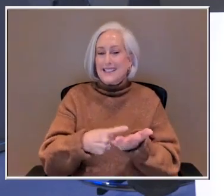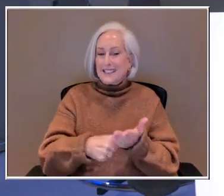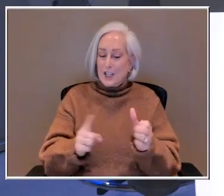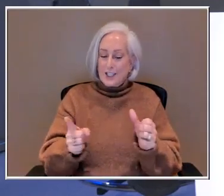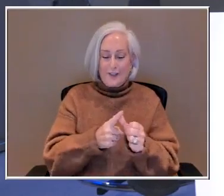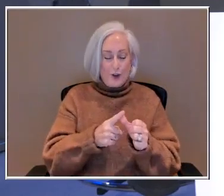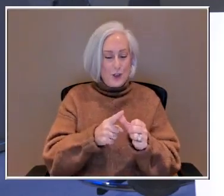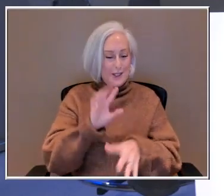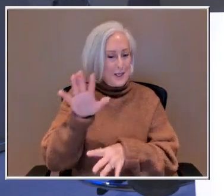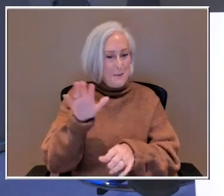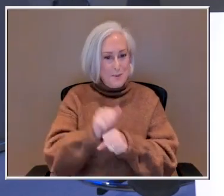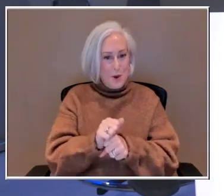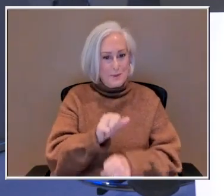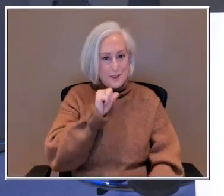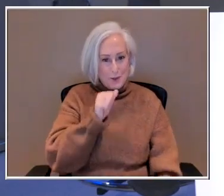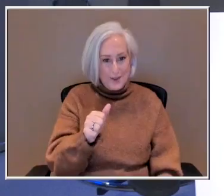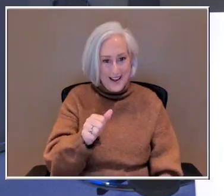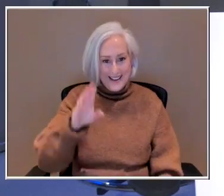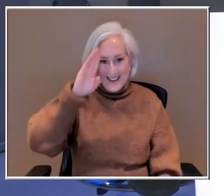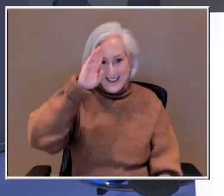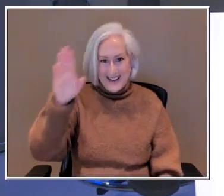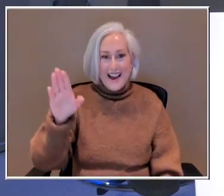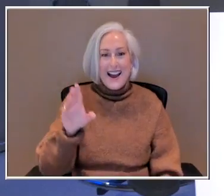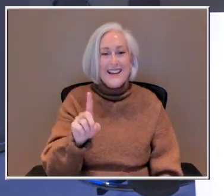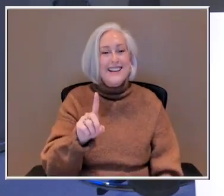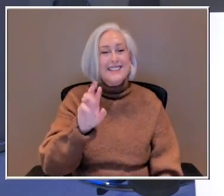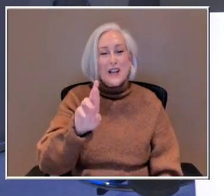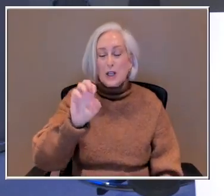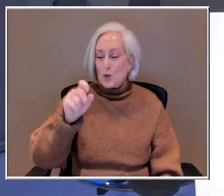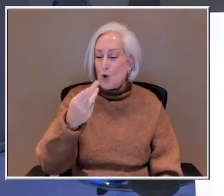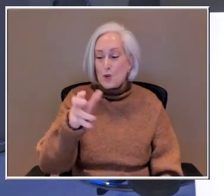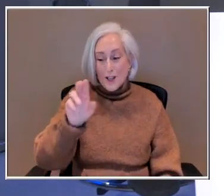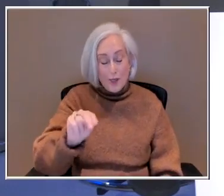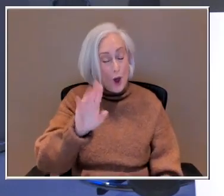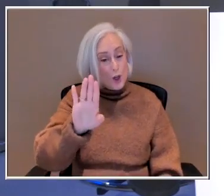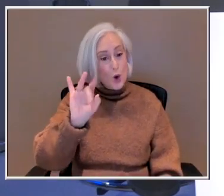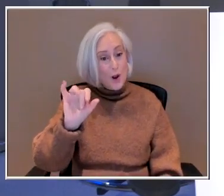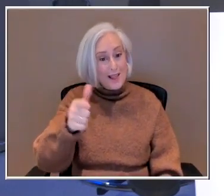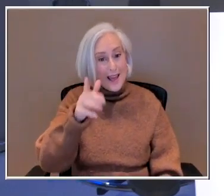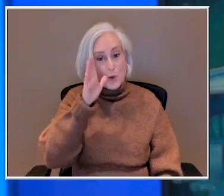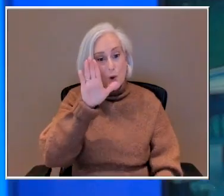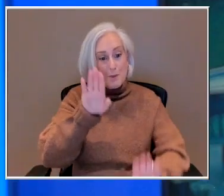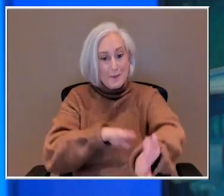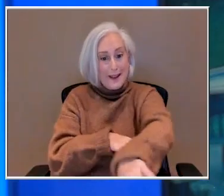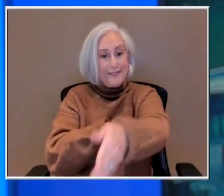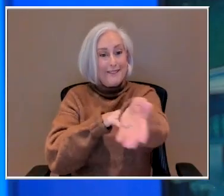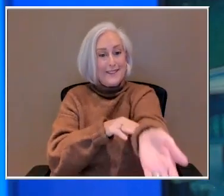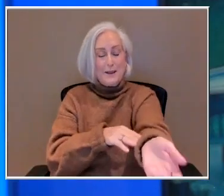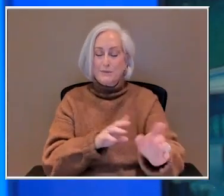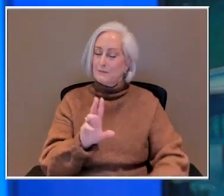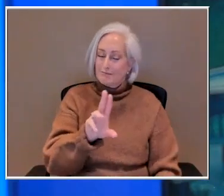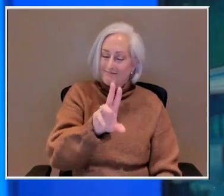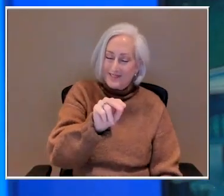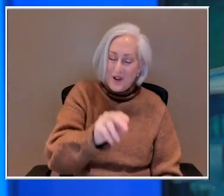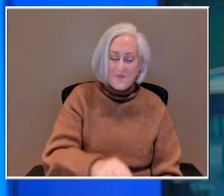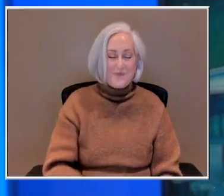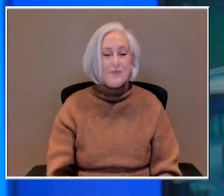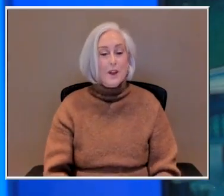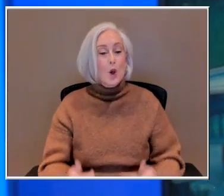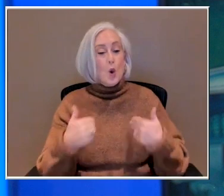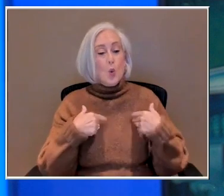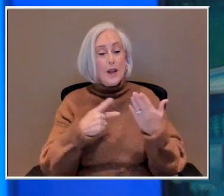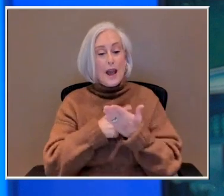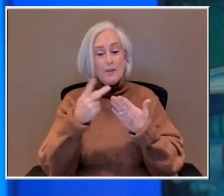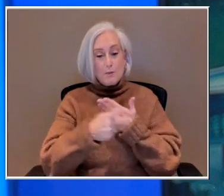name is Dr. Rosenthal, I'm going to turn your leg backwards. There is a way of talking, and we have a program set up where we do connect patients